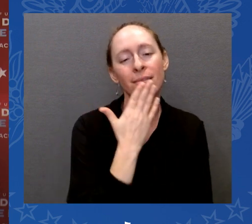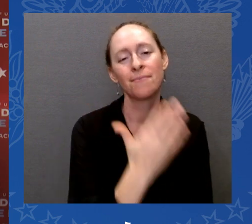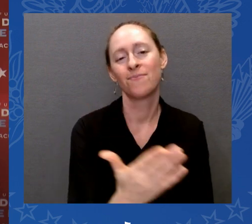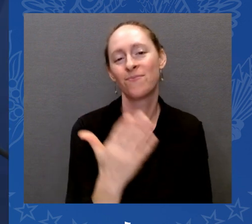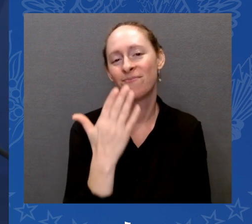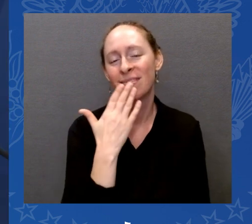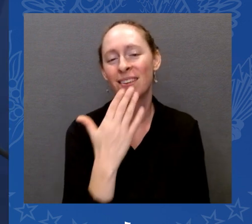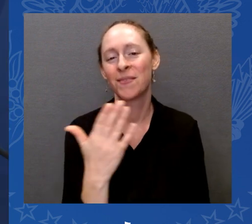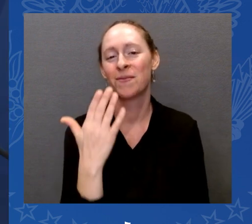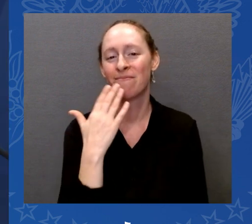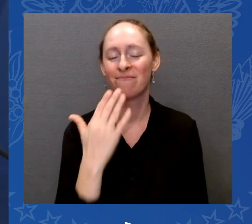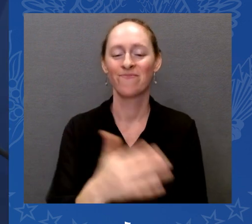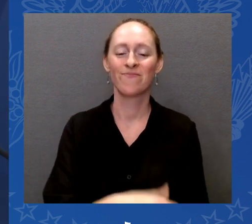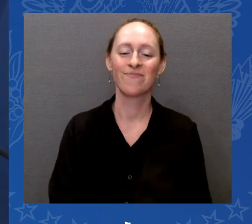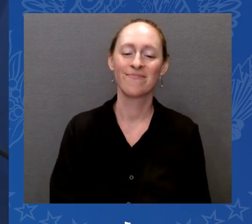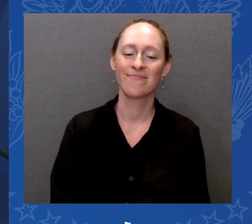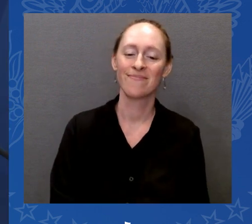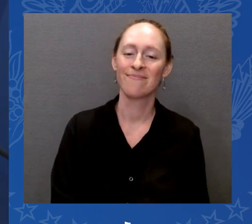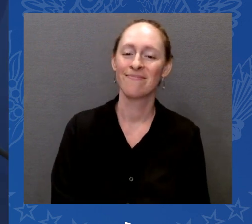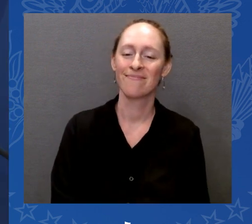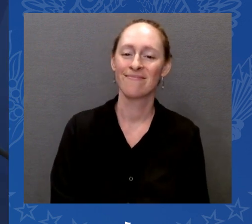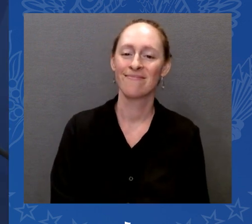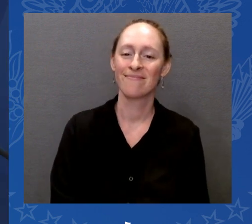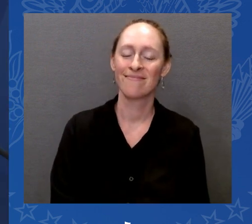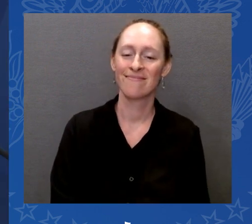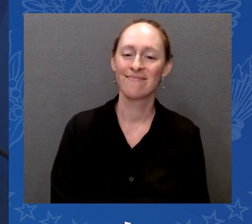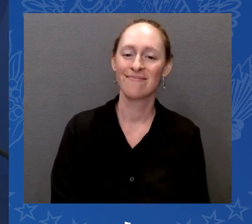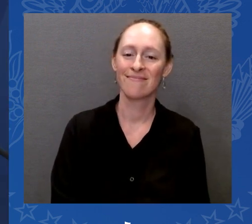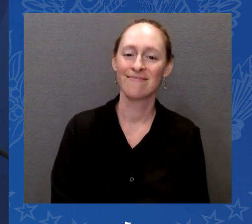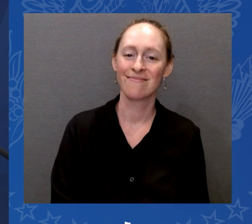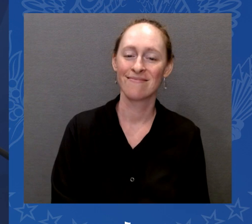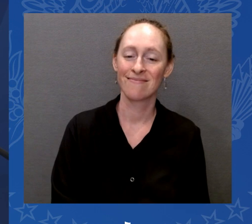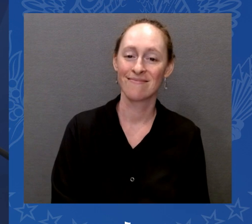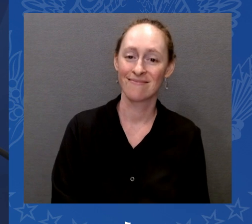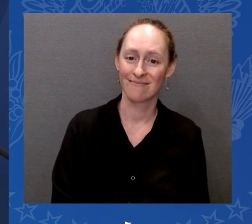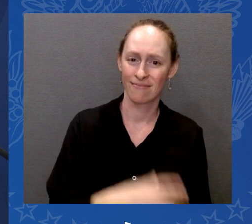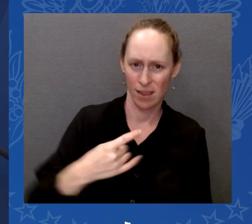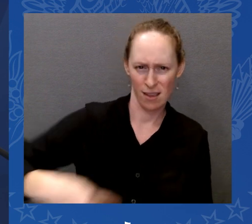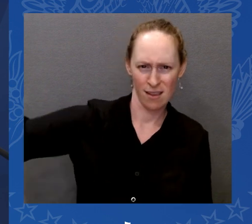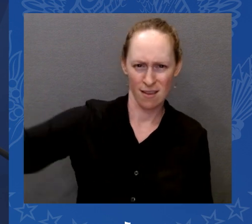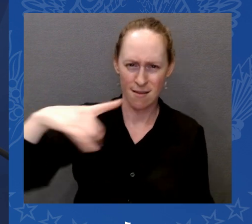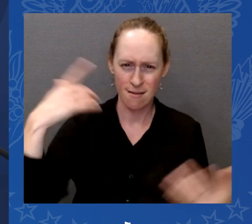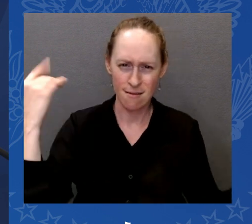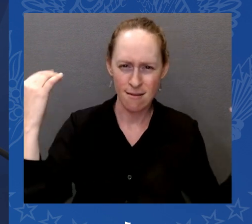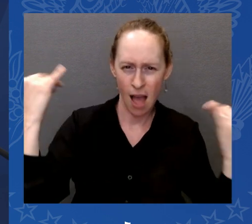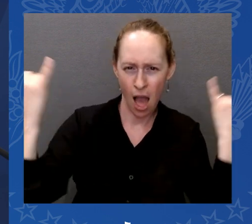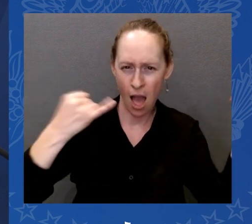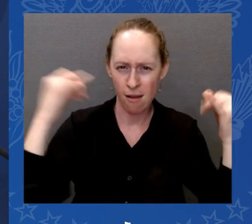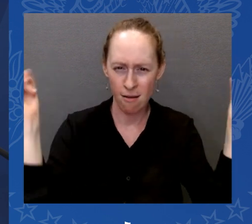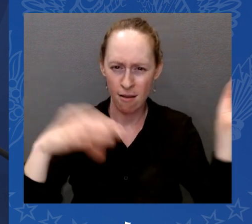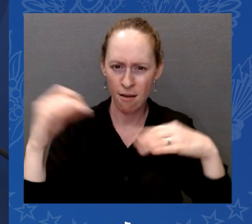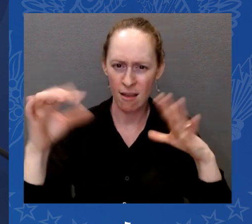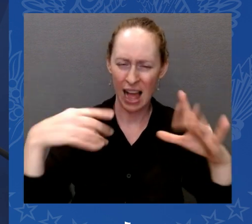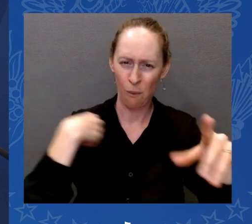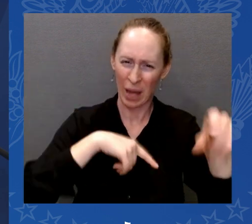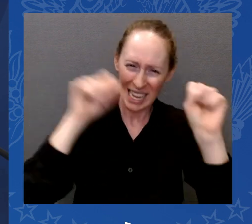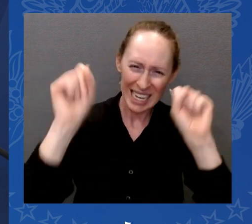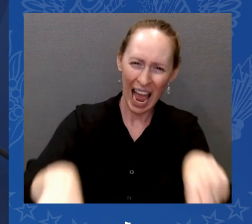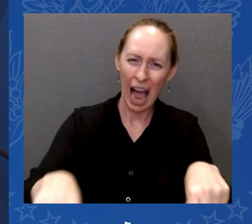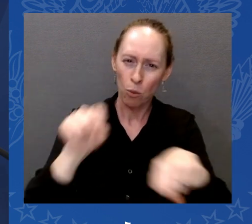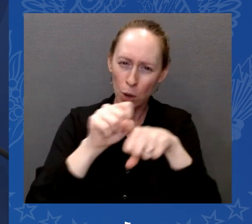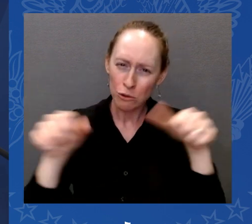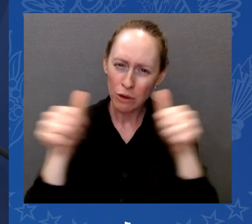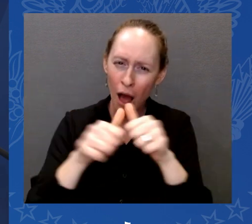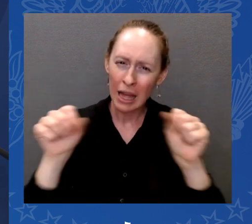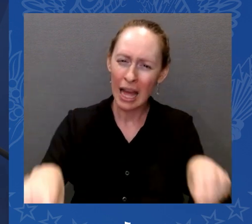Heastie, and everybody who stood up and says, we can do this. Now, there were some naysayers. oh no, what are you doing here? Not sure about